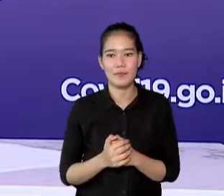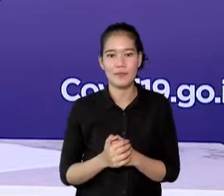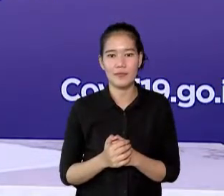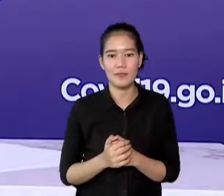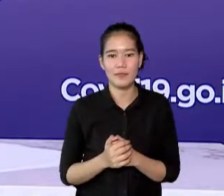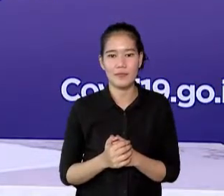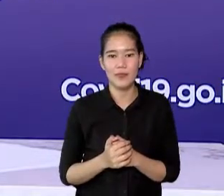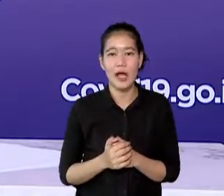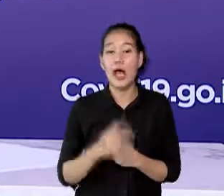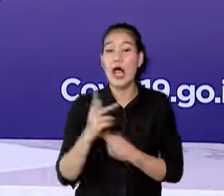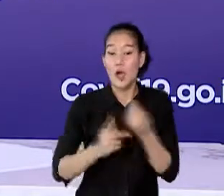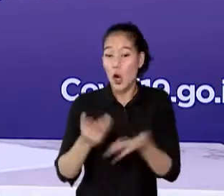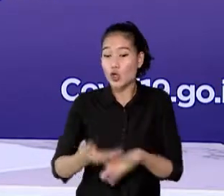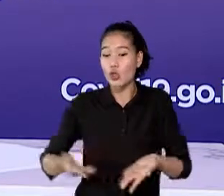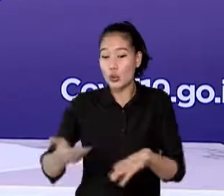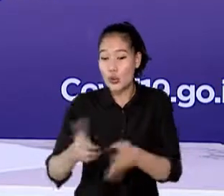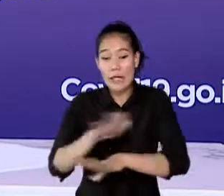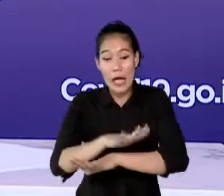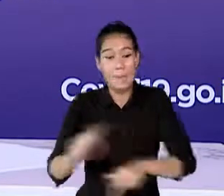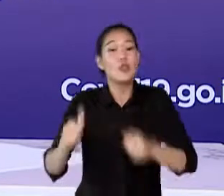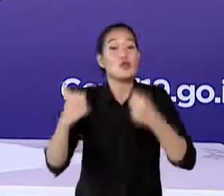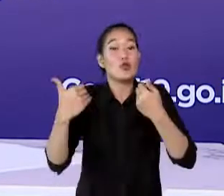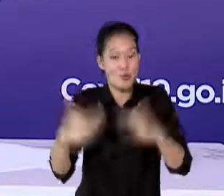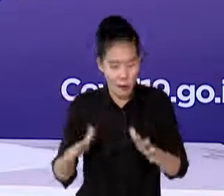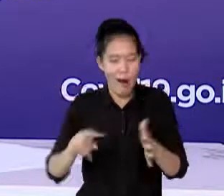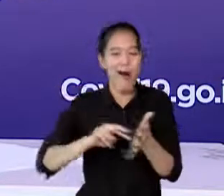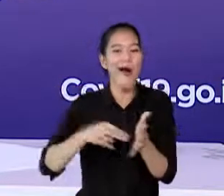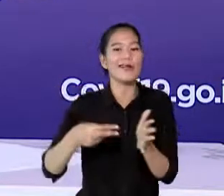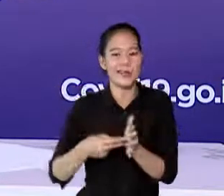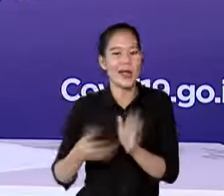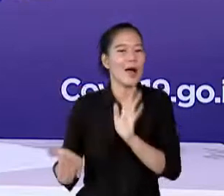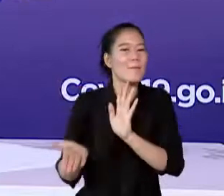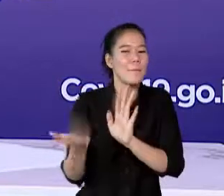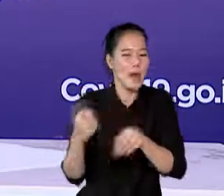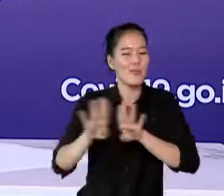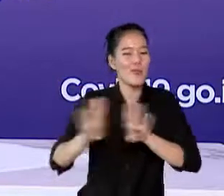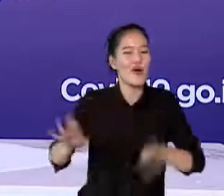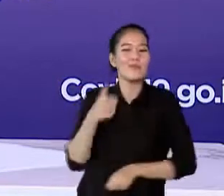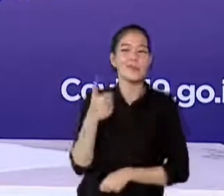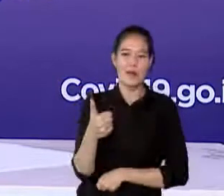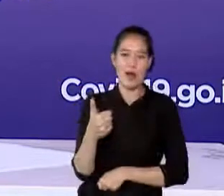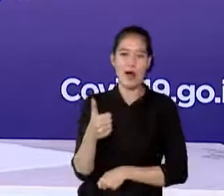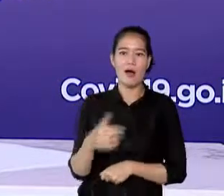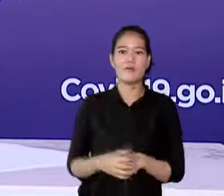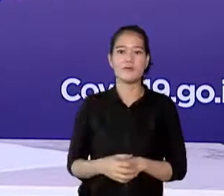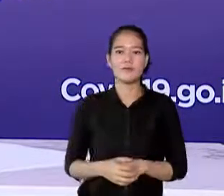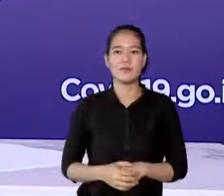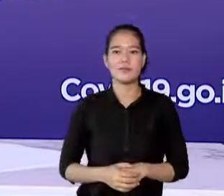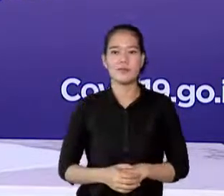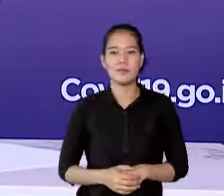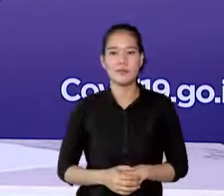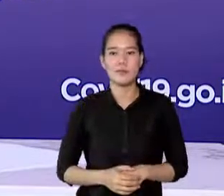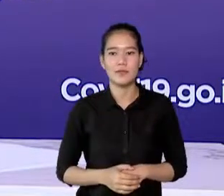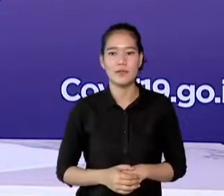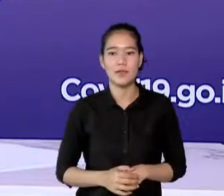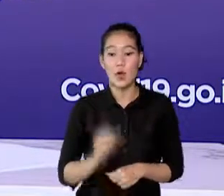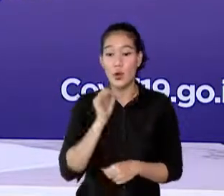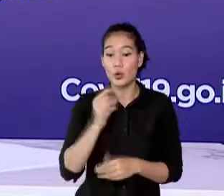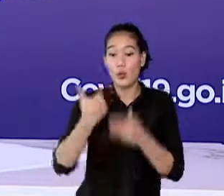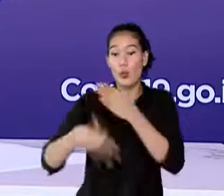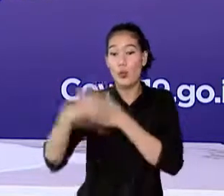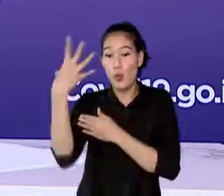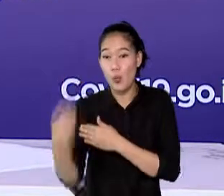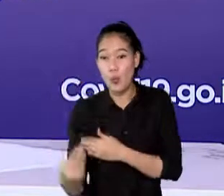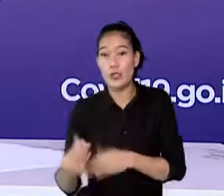will inevitably from when traveling or at the destination. In principle, prohibiting